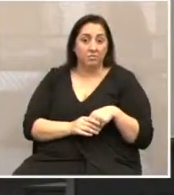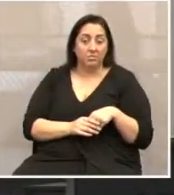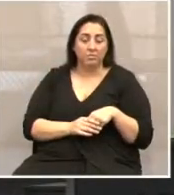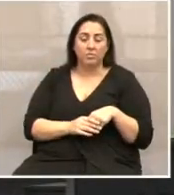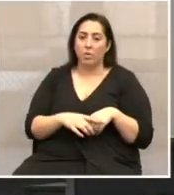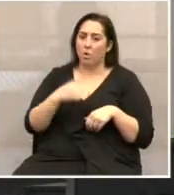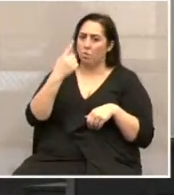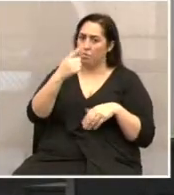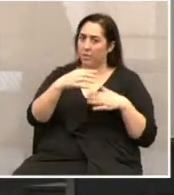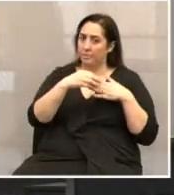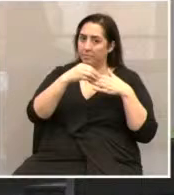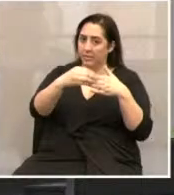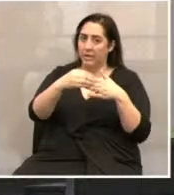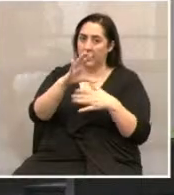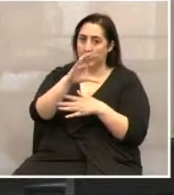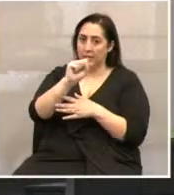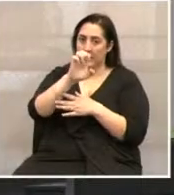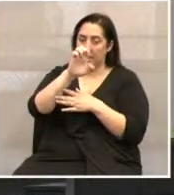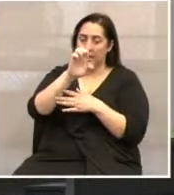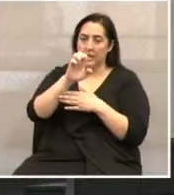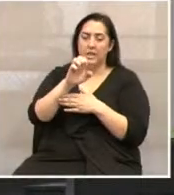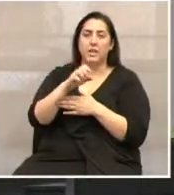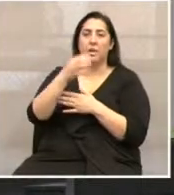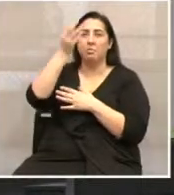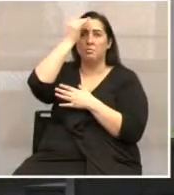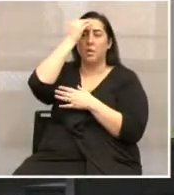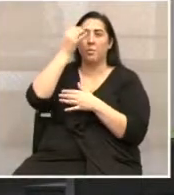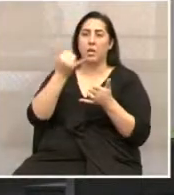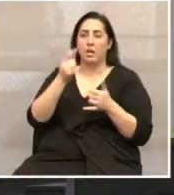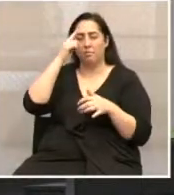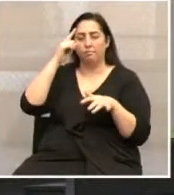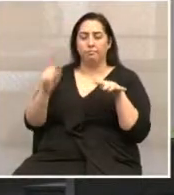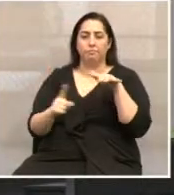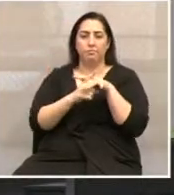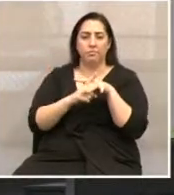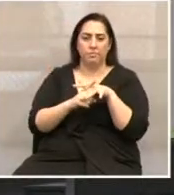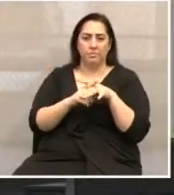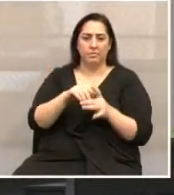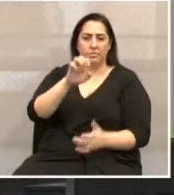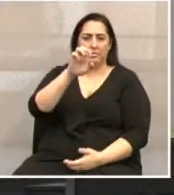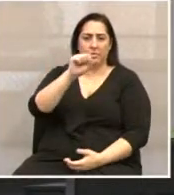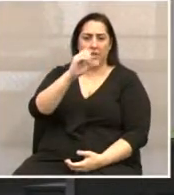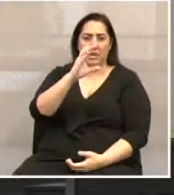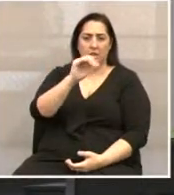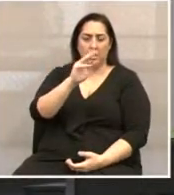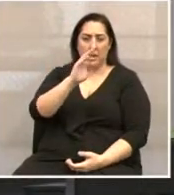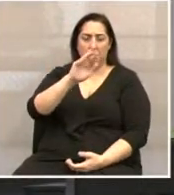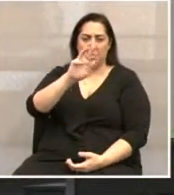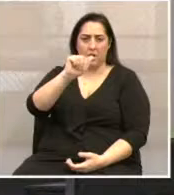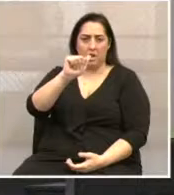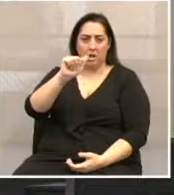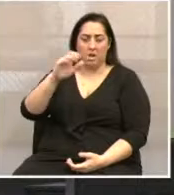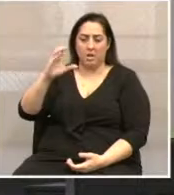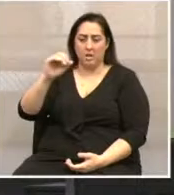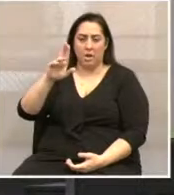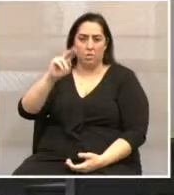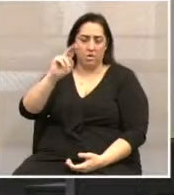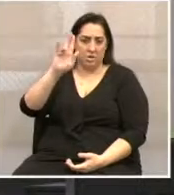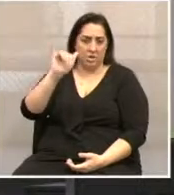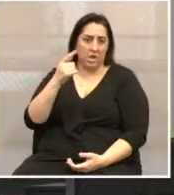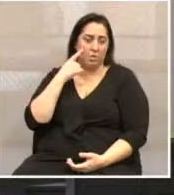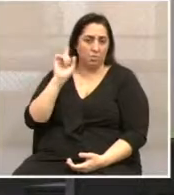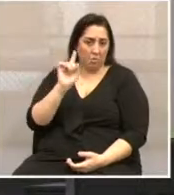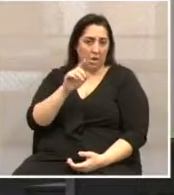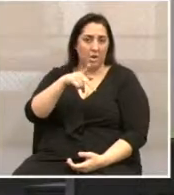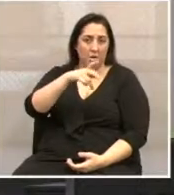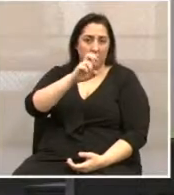leading cases, it's just dawning upon me now, was Escambia County. Is there an Escambia County in Florida? Pensacola. There was also a